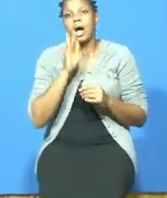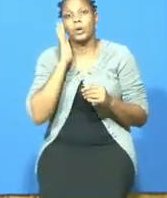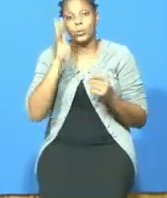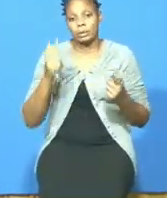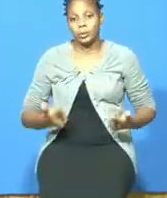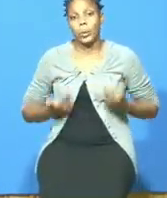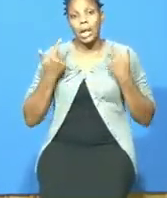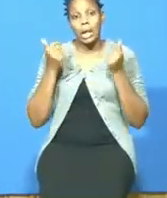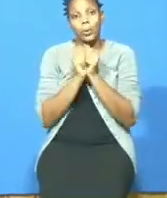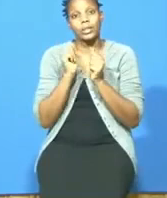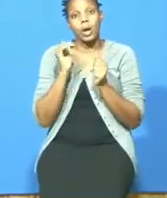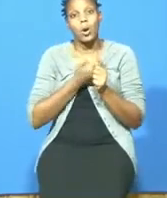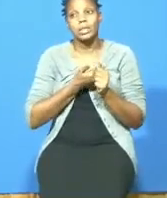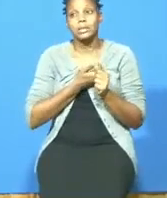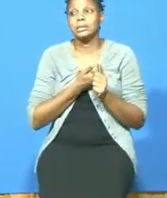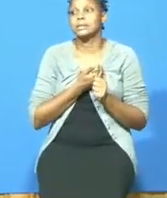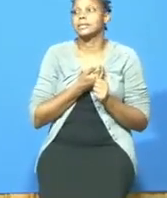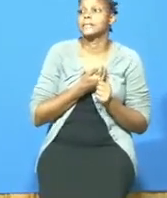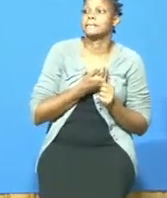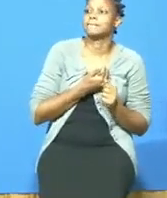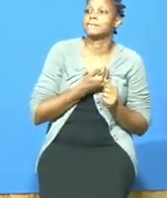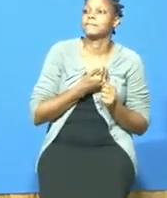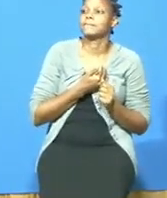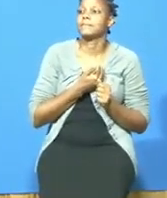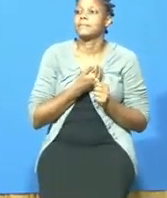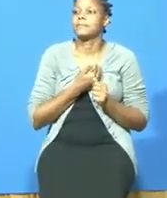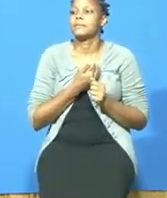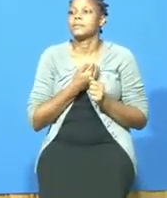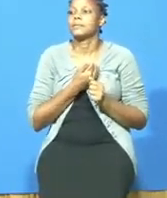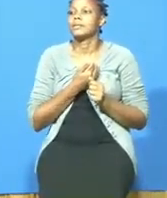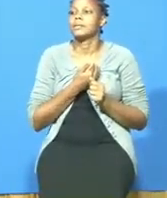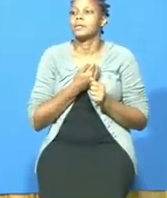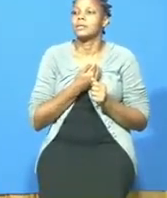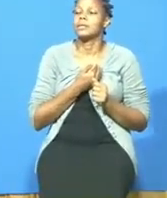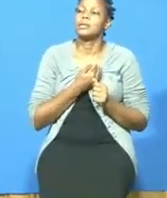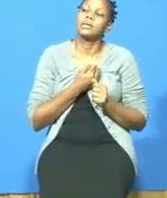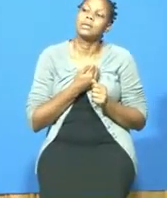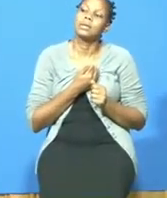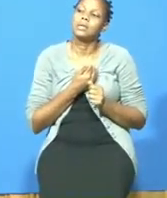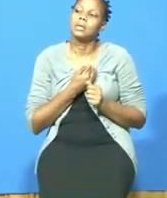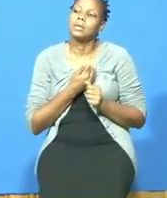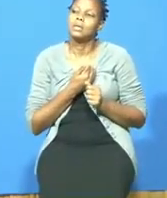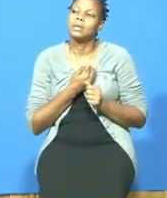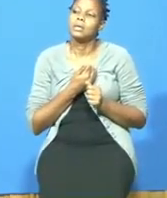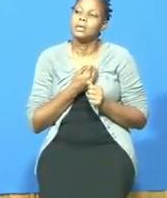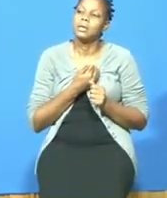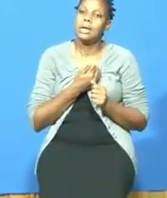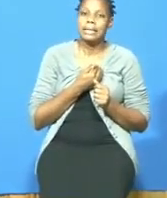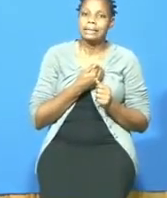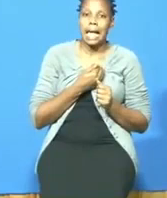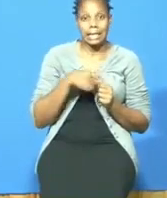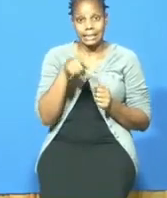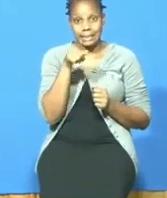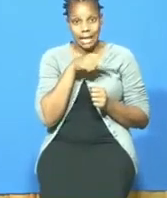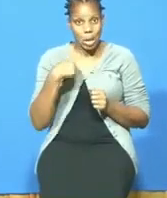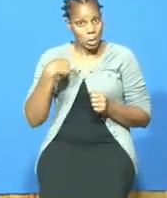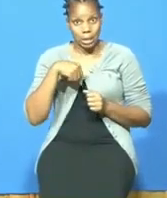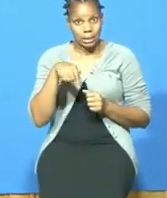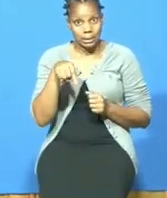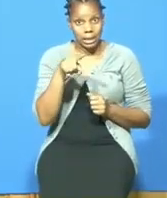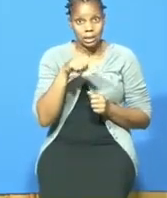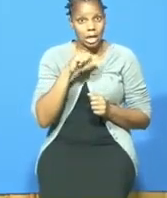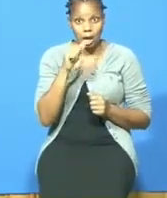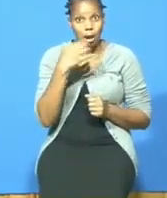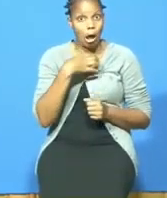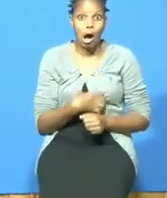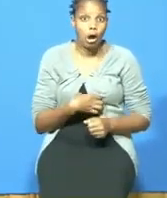us and shall lead us. Neither they shall neither hunger